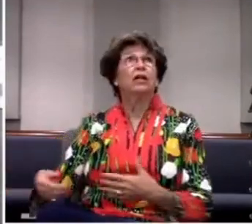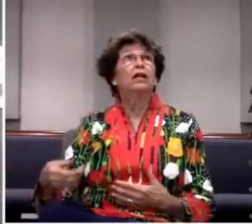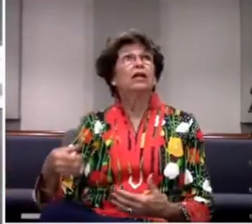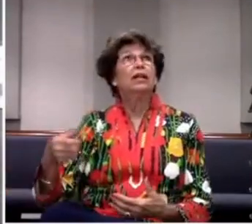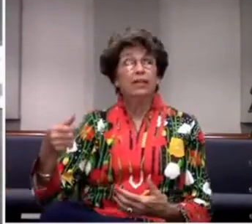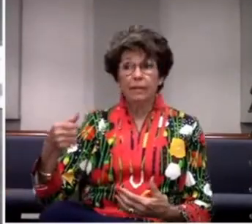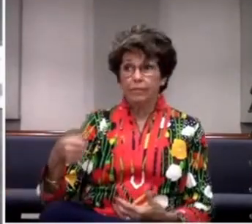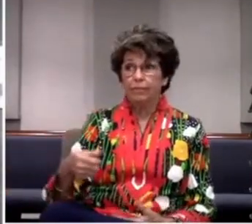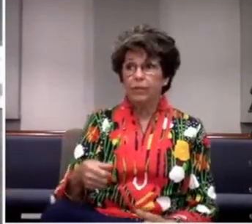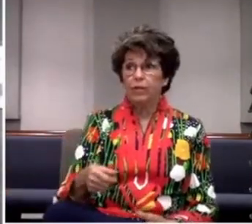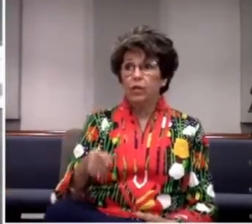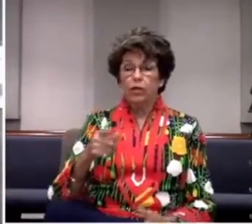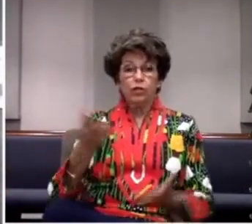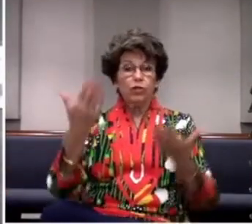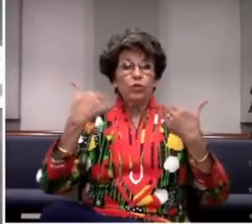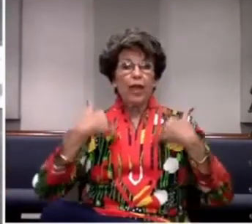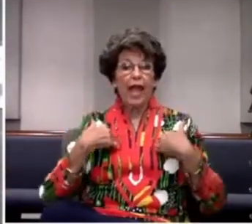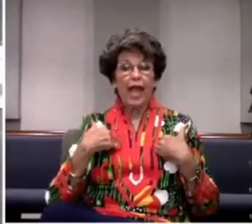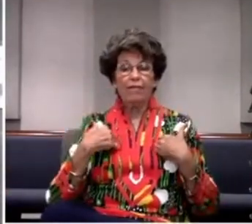guys have problems too? Yeah,